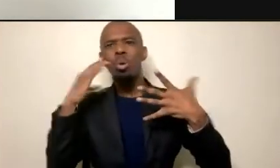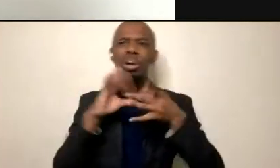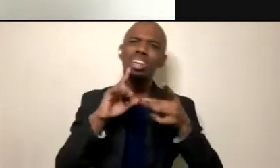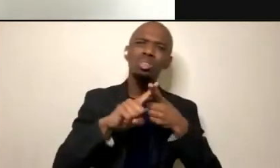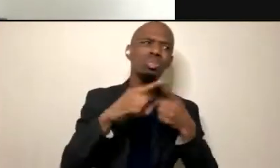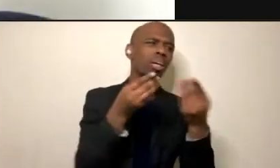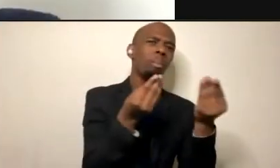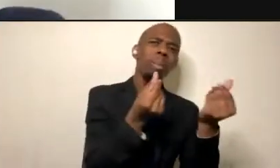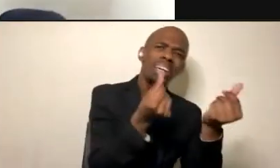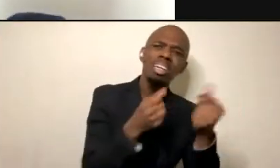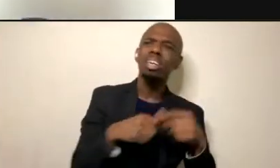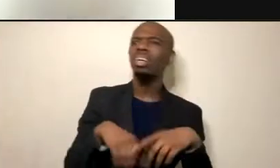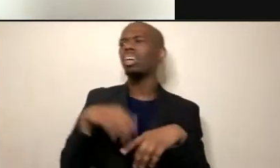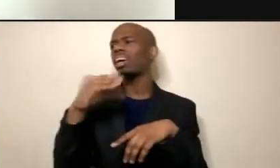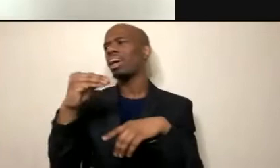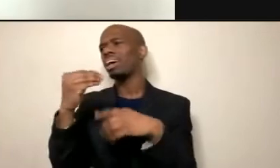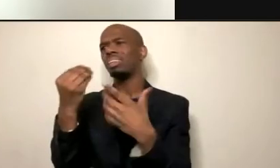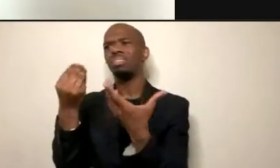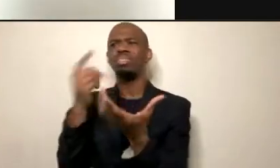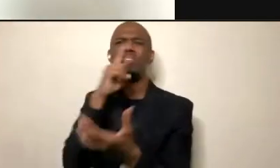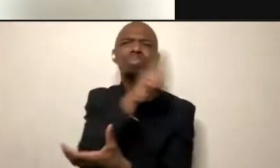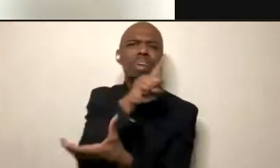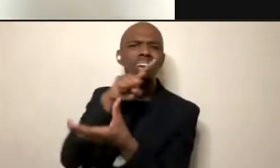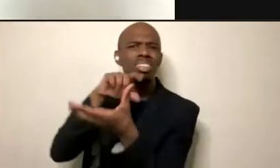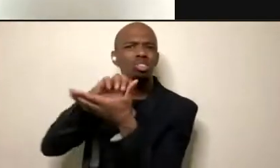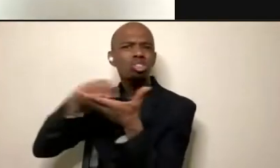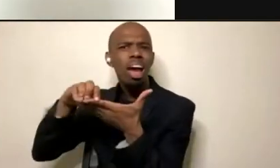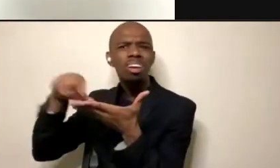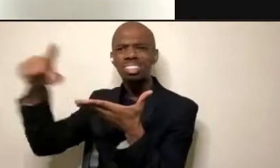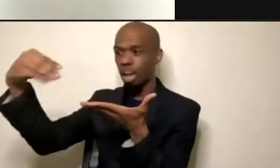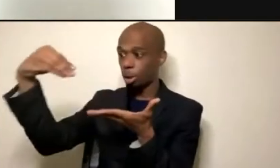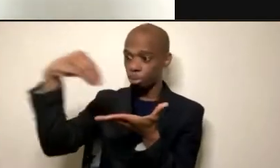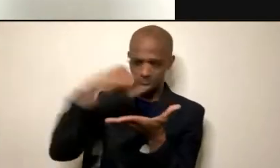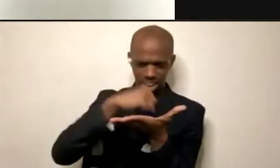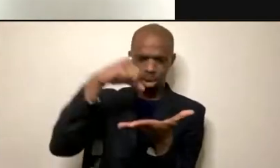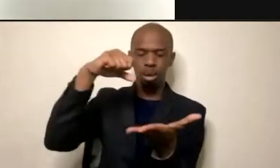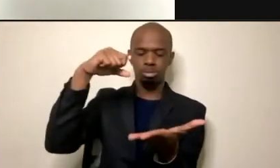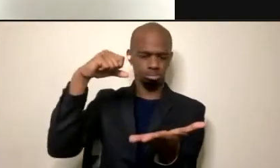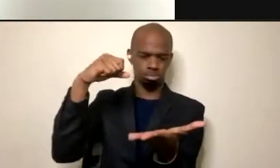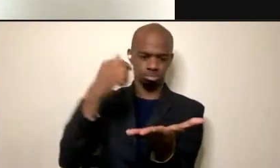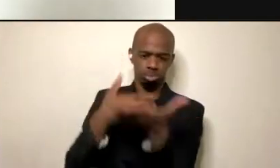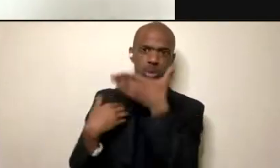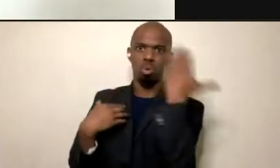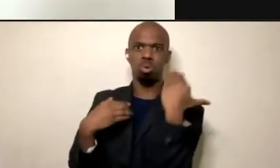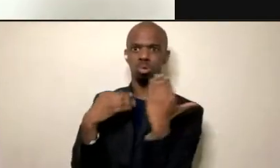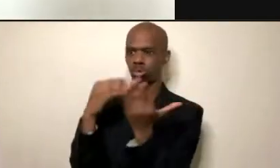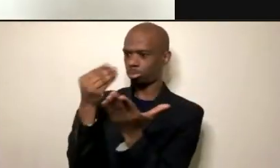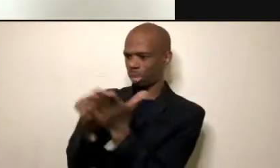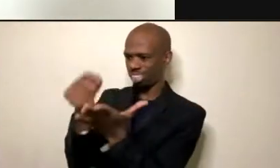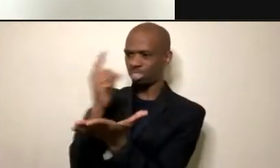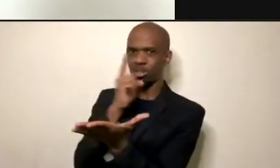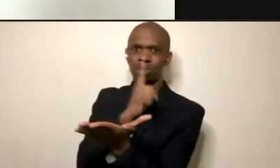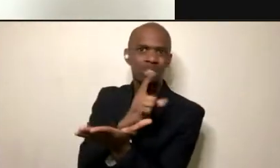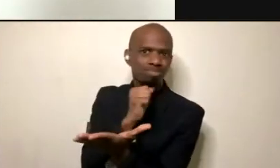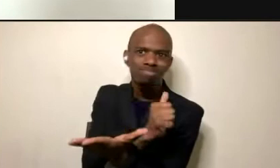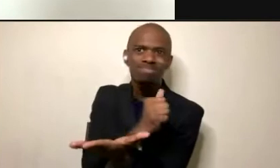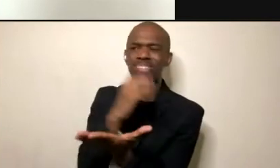and bounced checks, cars breaking down. It was like kind of like a rolling weird cycle.